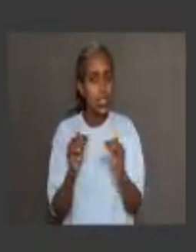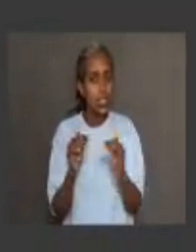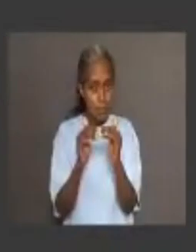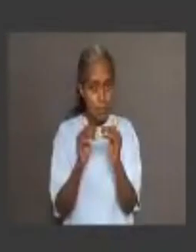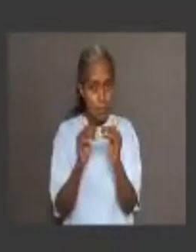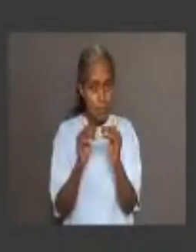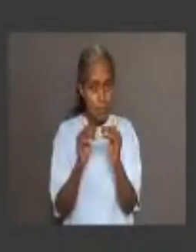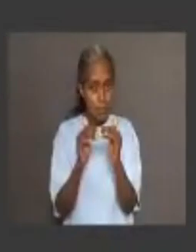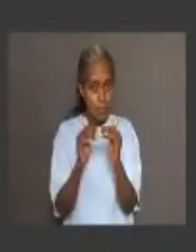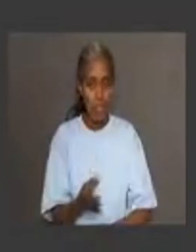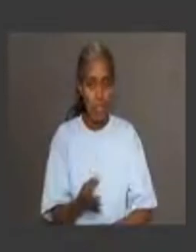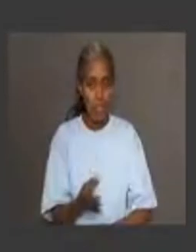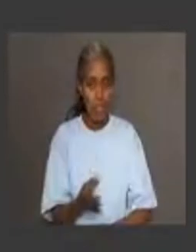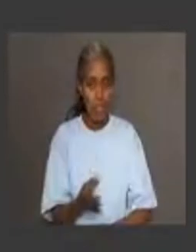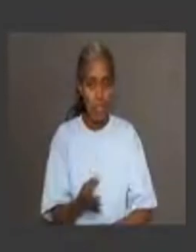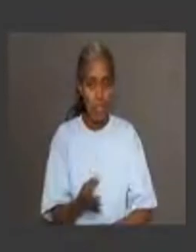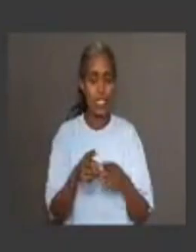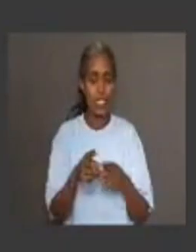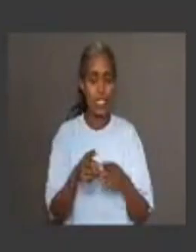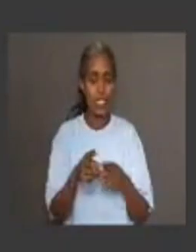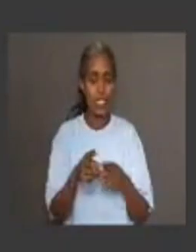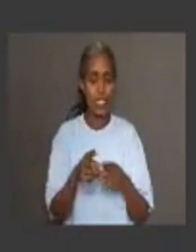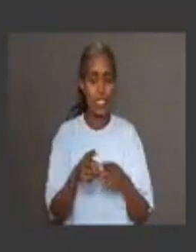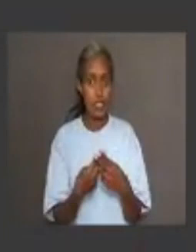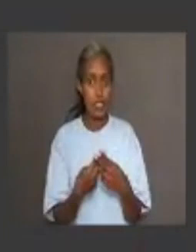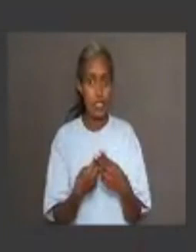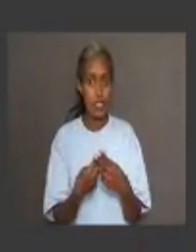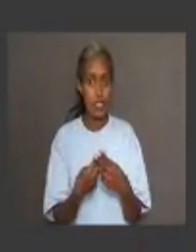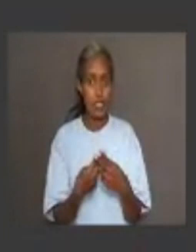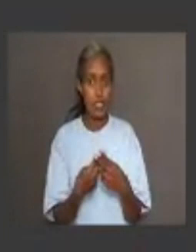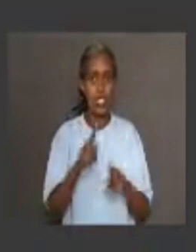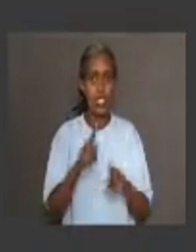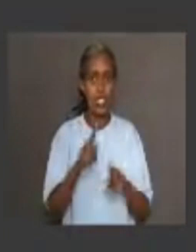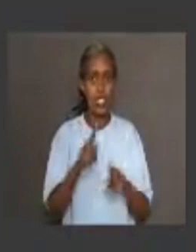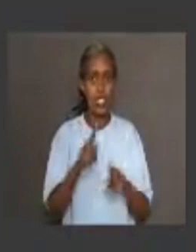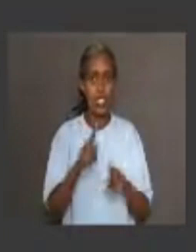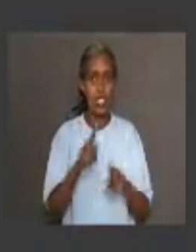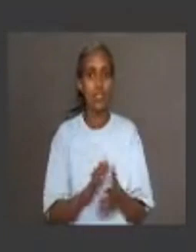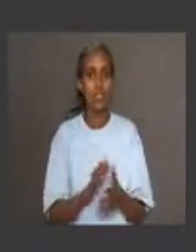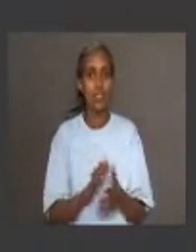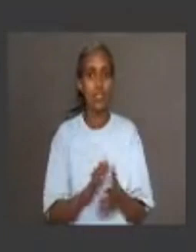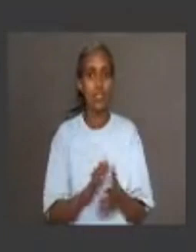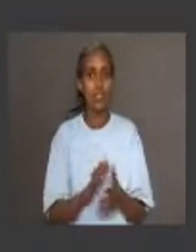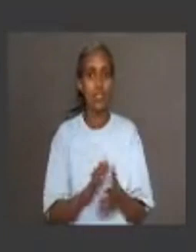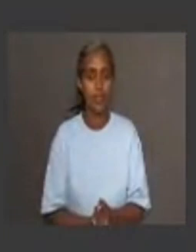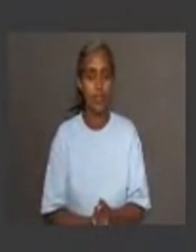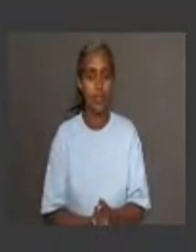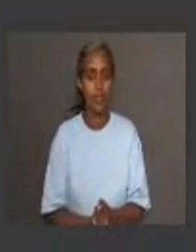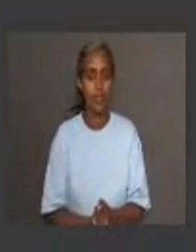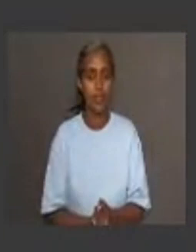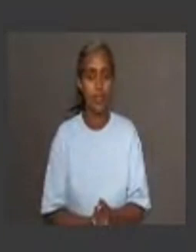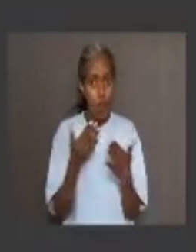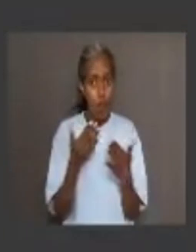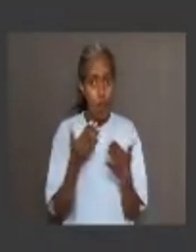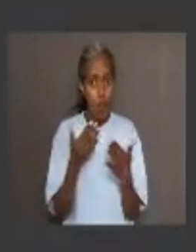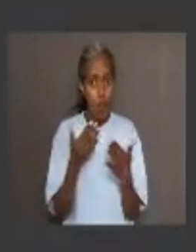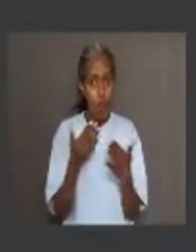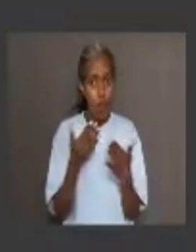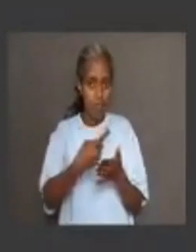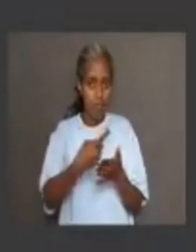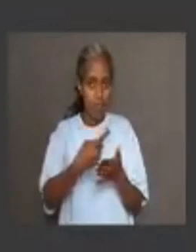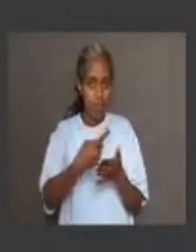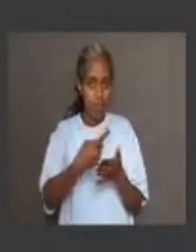of x times g of x for all values of